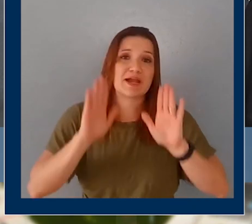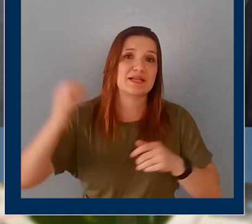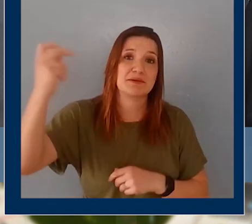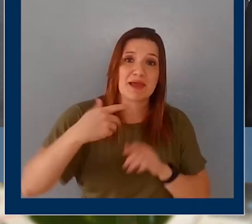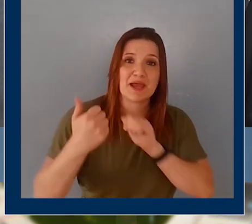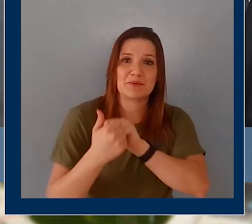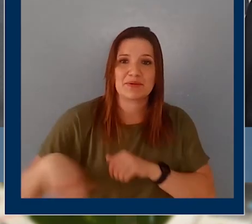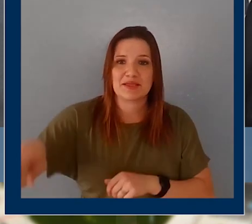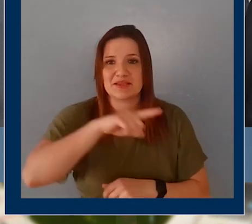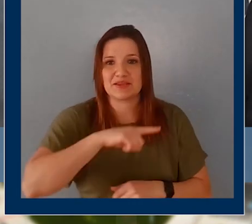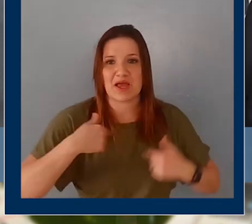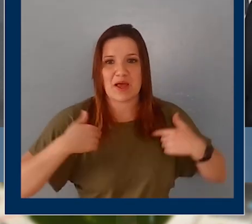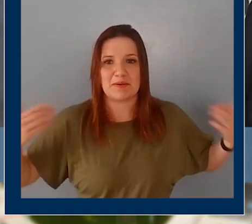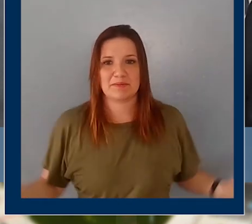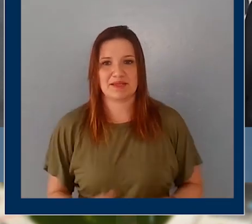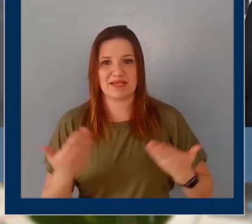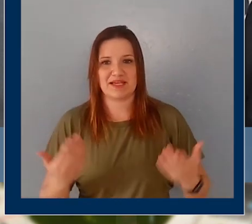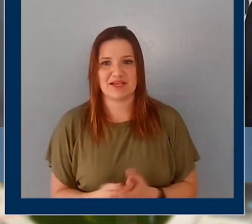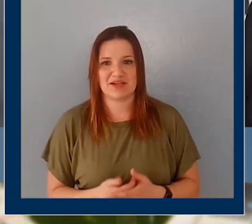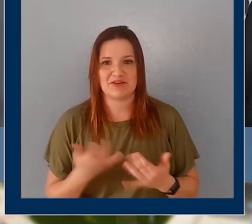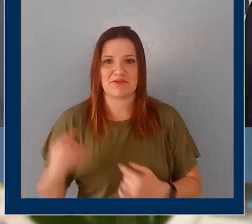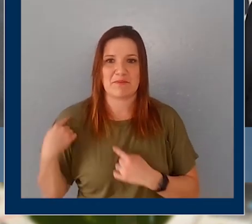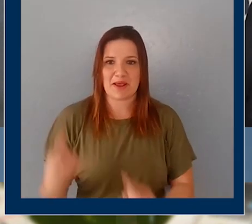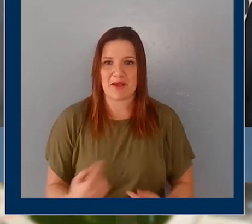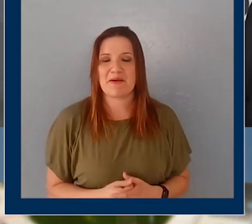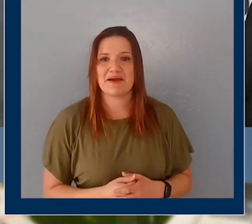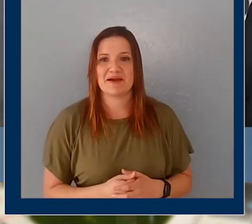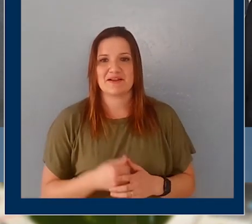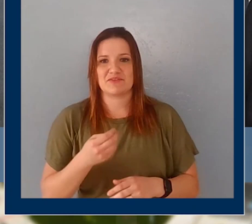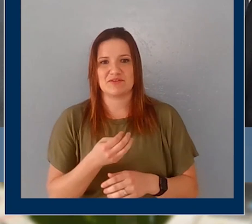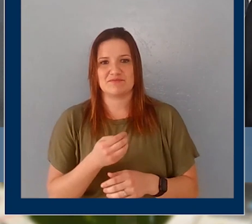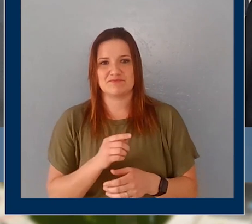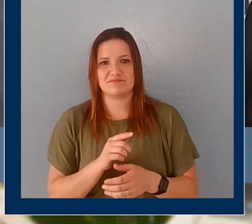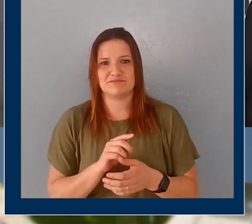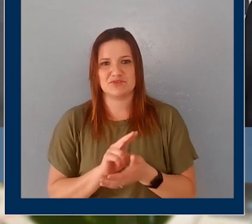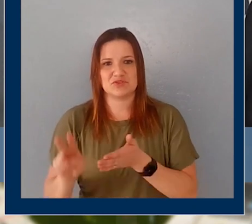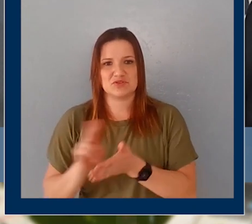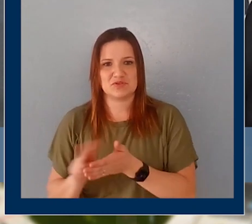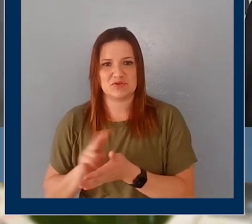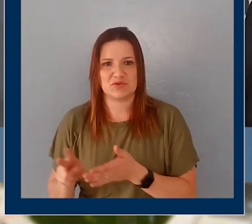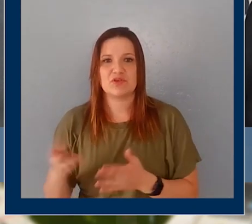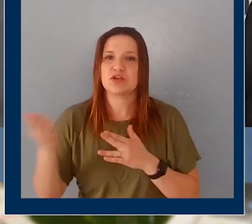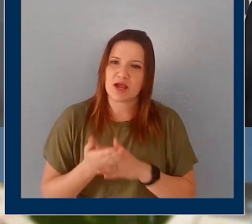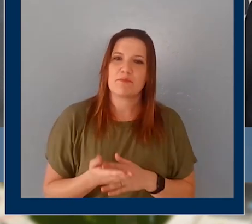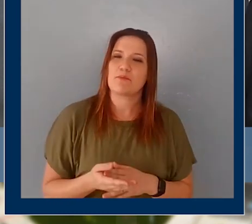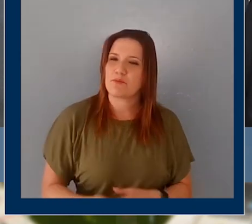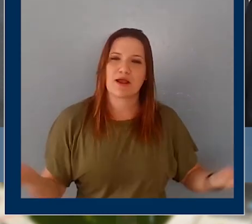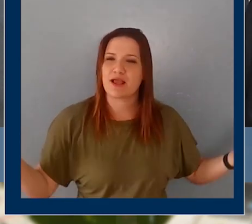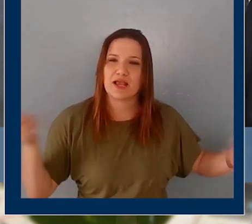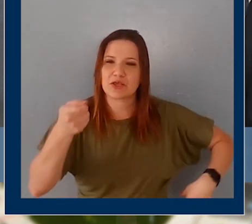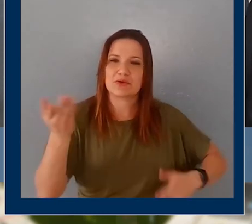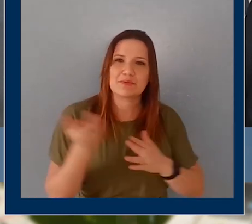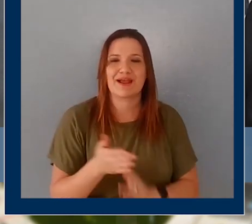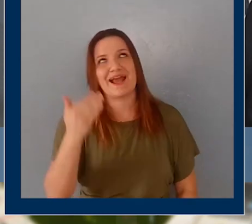do a walk around the hospital. We talked about it this morning that the Rotarians want to come out strong and